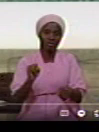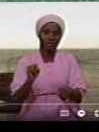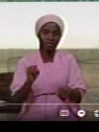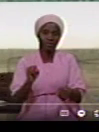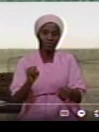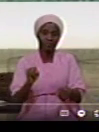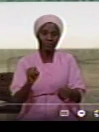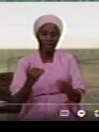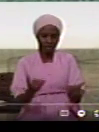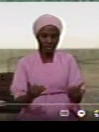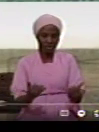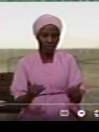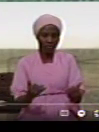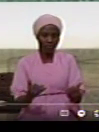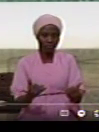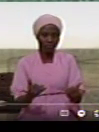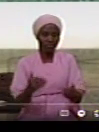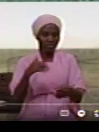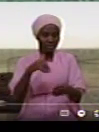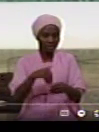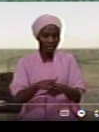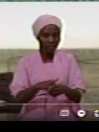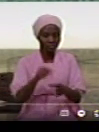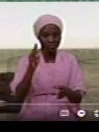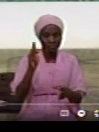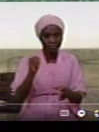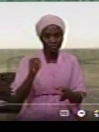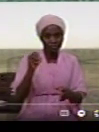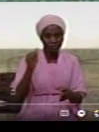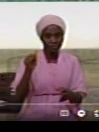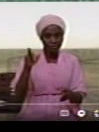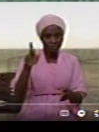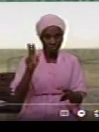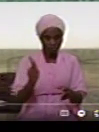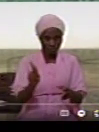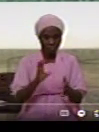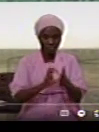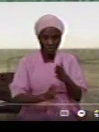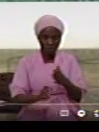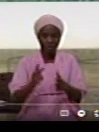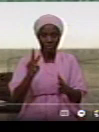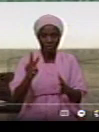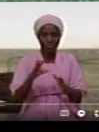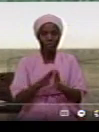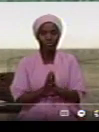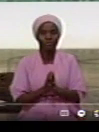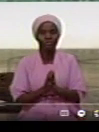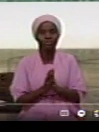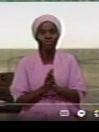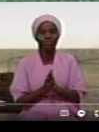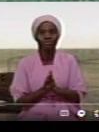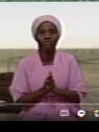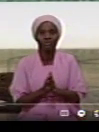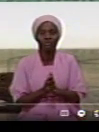this illustration in Mark chapter 2. Mark chapter 2. Here is how